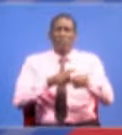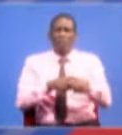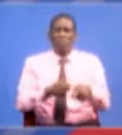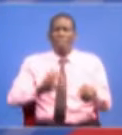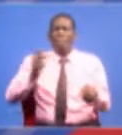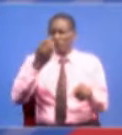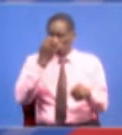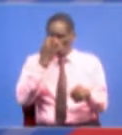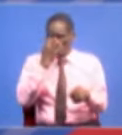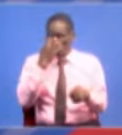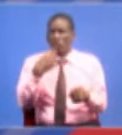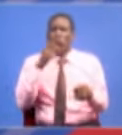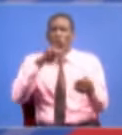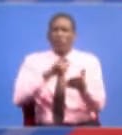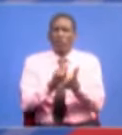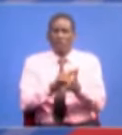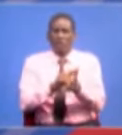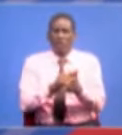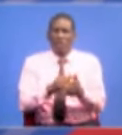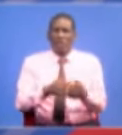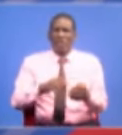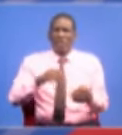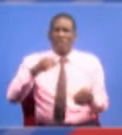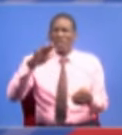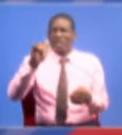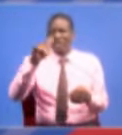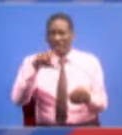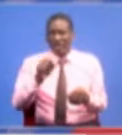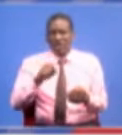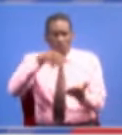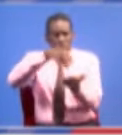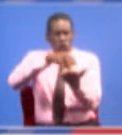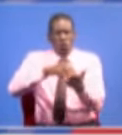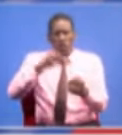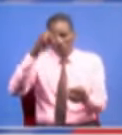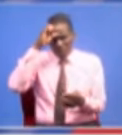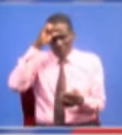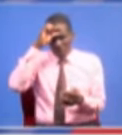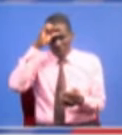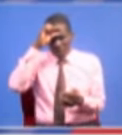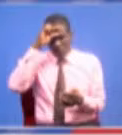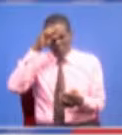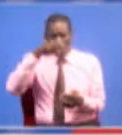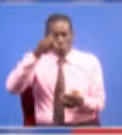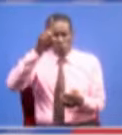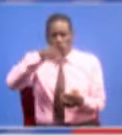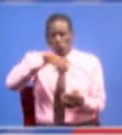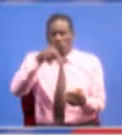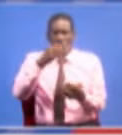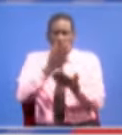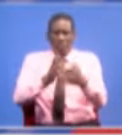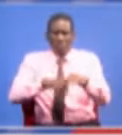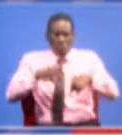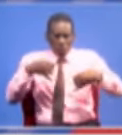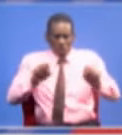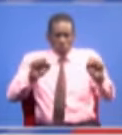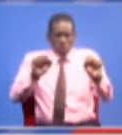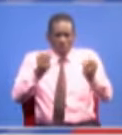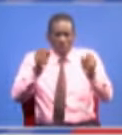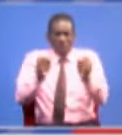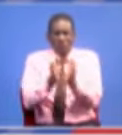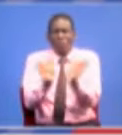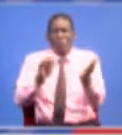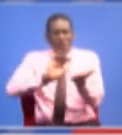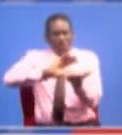Rais William Ruto alisema nafasi ya makatibu wandamizi katika serikali itasitishwa kwa muda ili kujaribu kuokoa pesa za umma.